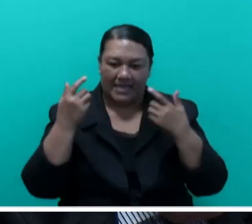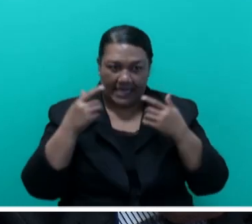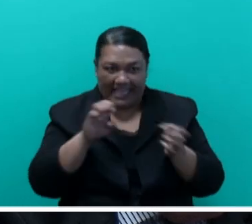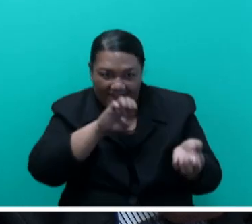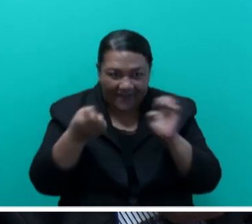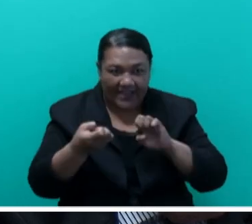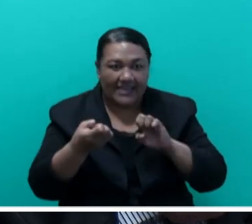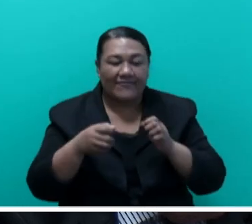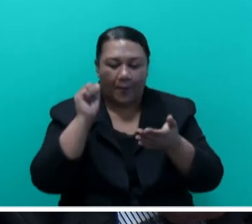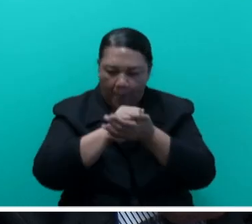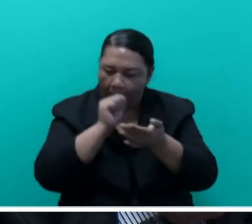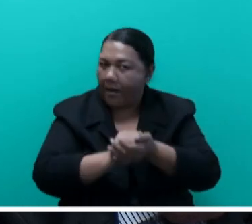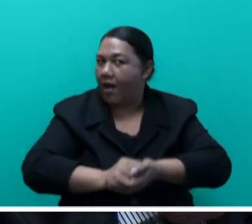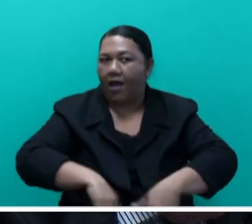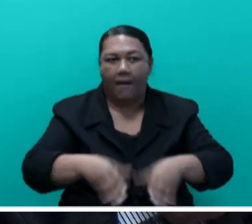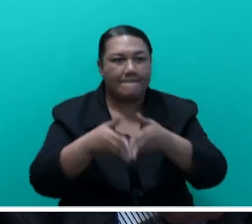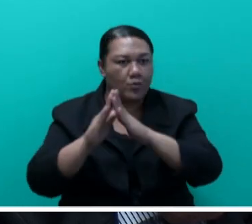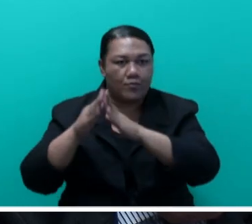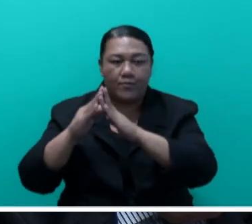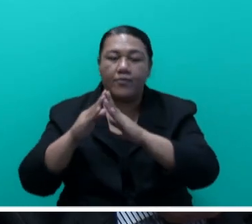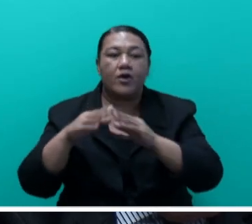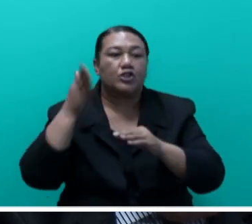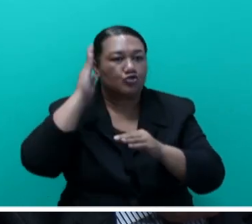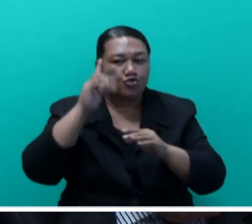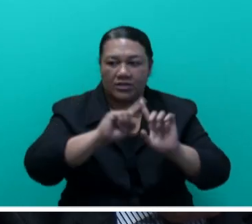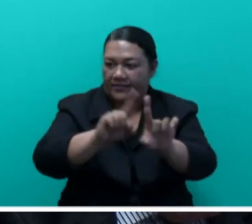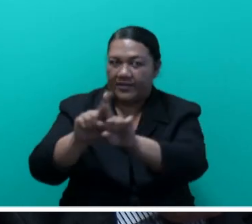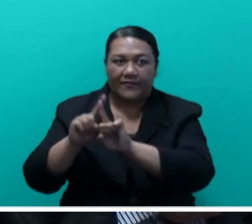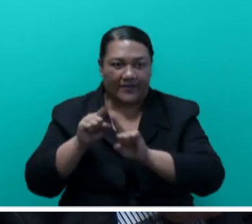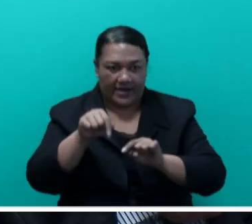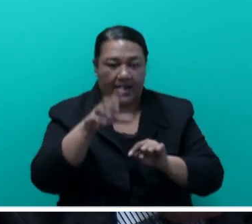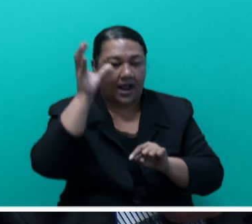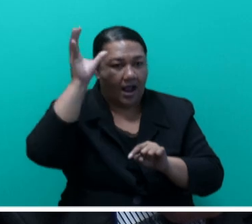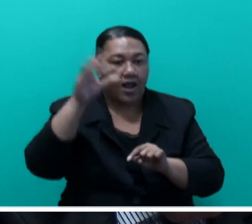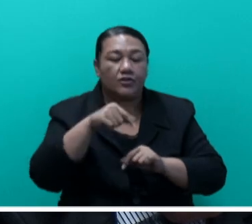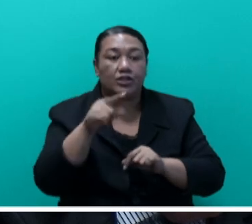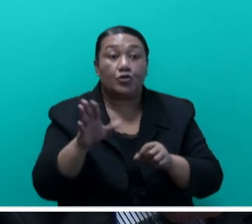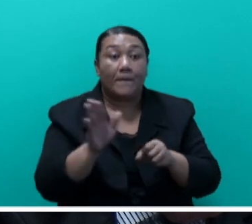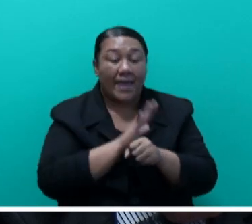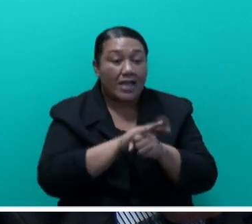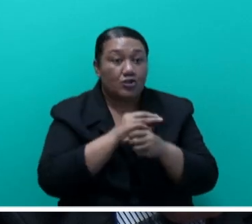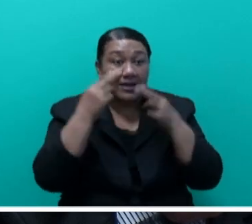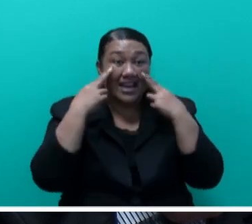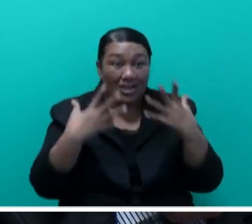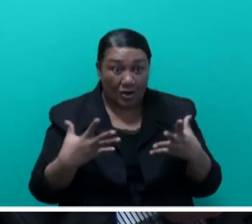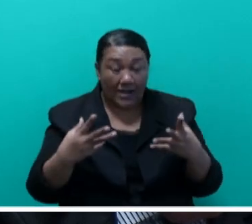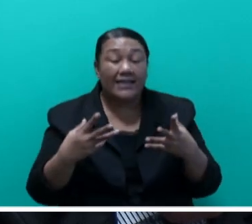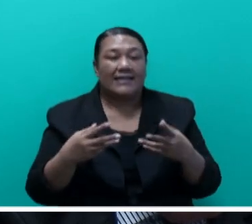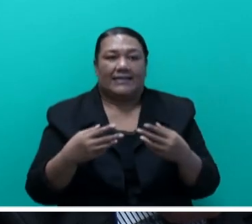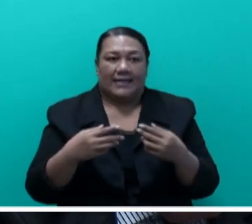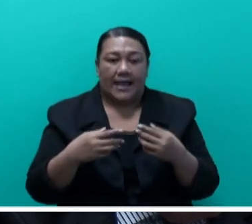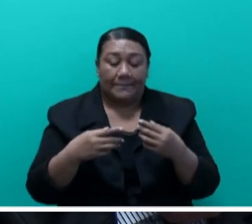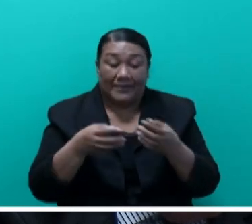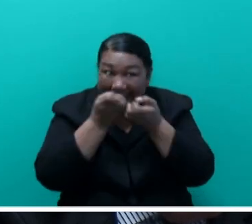across the country. This includes providing schools with the necessary resources such as sports equipment and